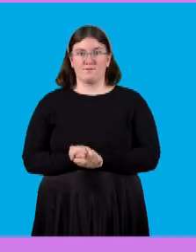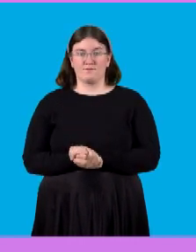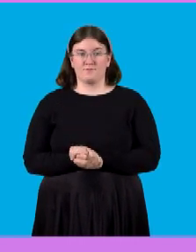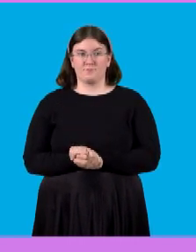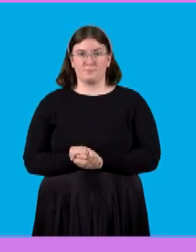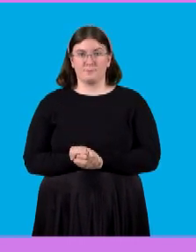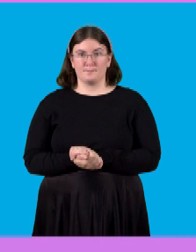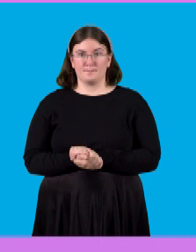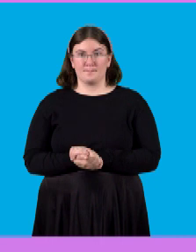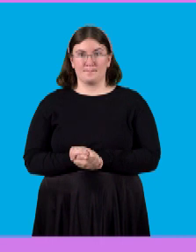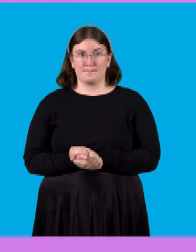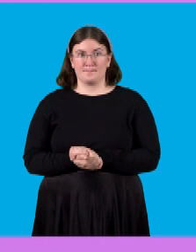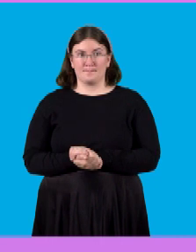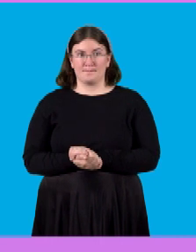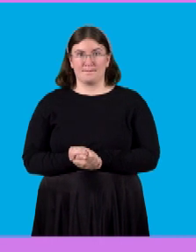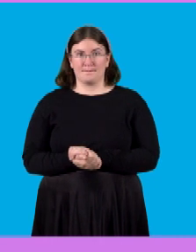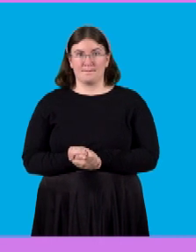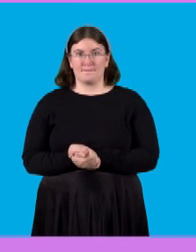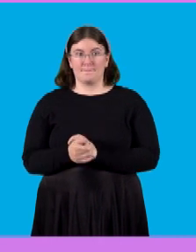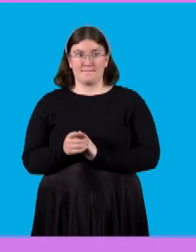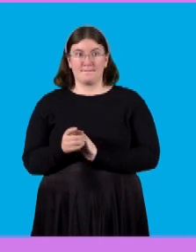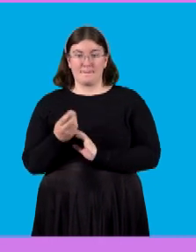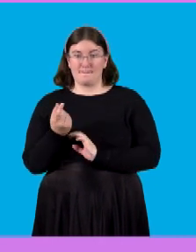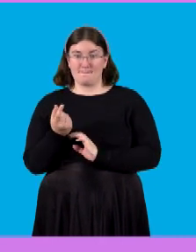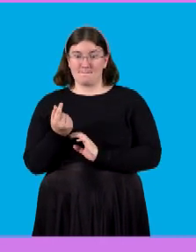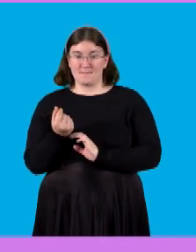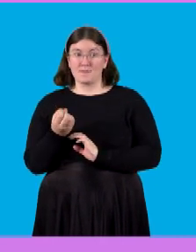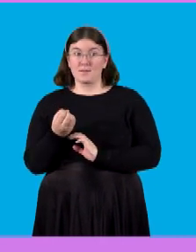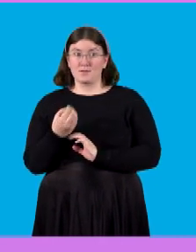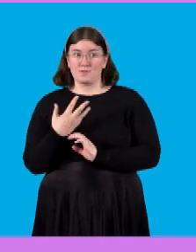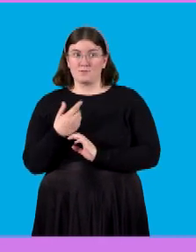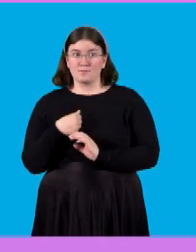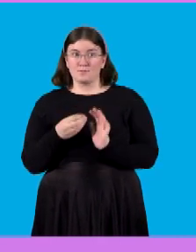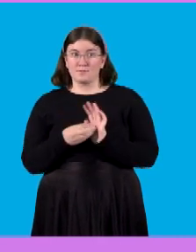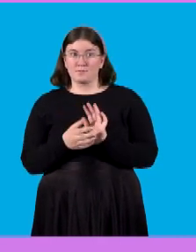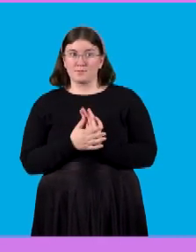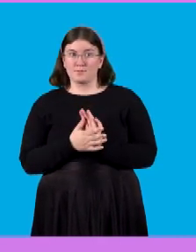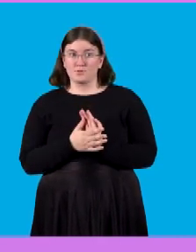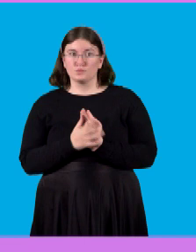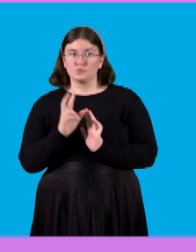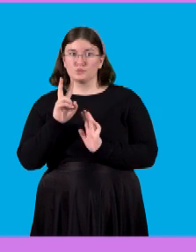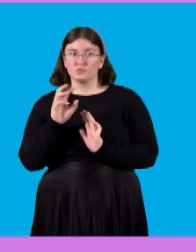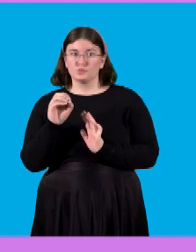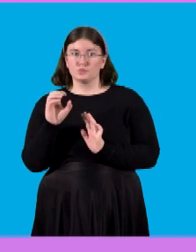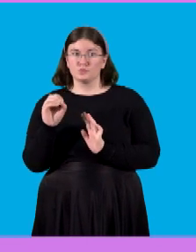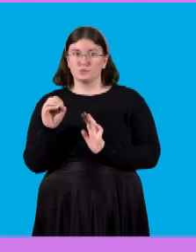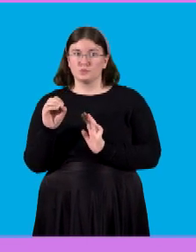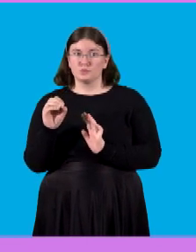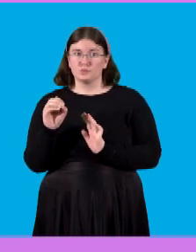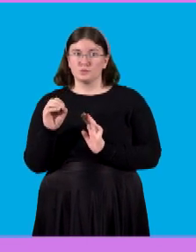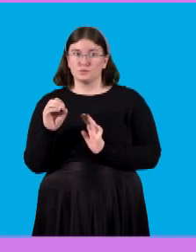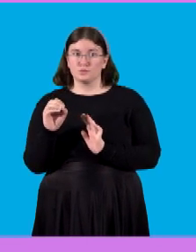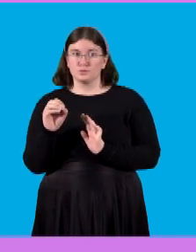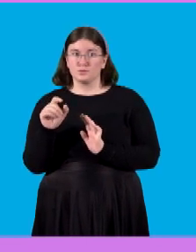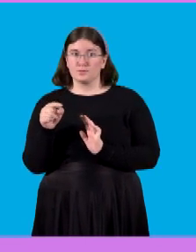So this will give us an amount of, and I'll write it here, 200 Rand and 53 cents.